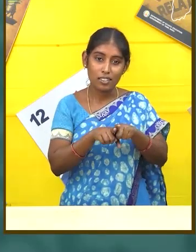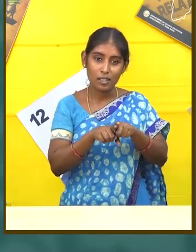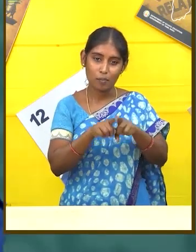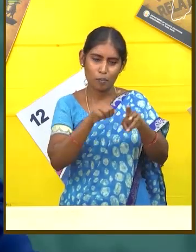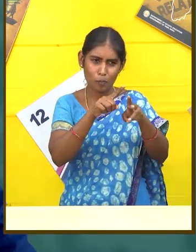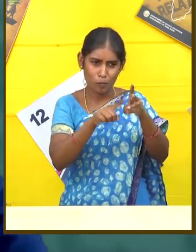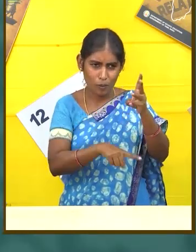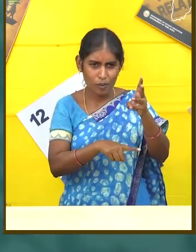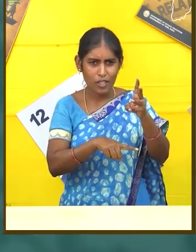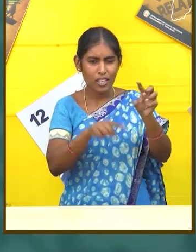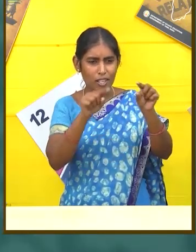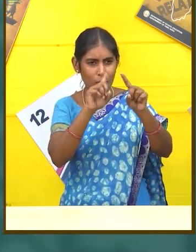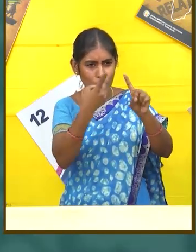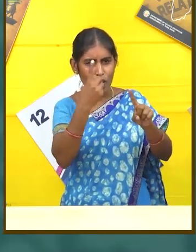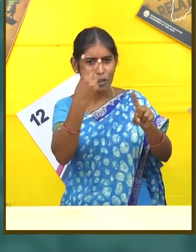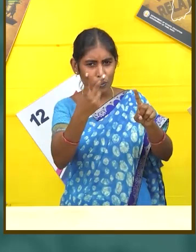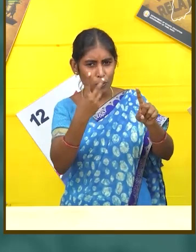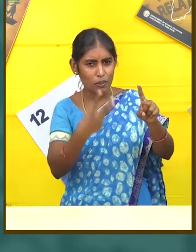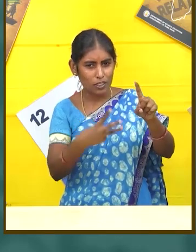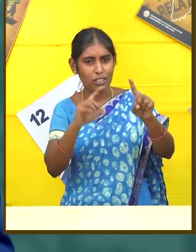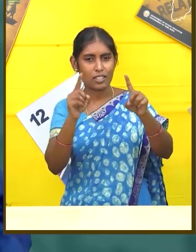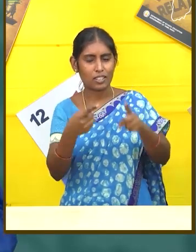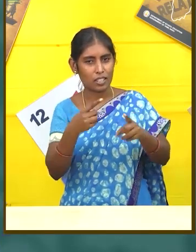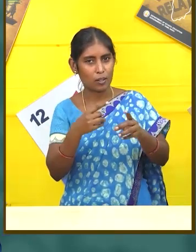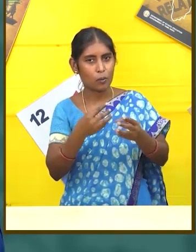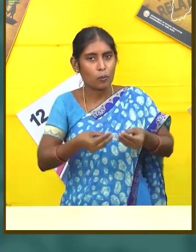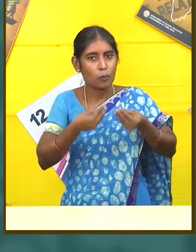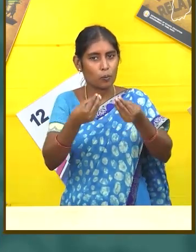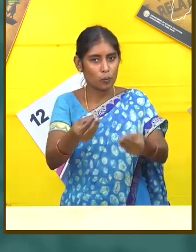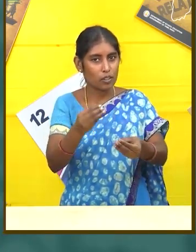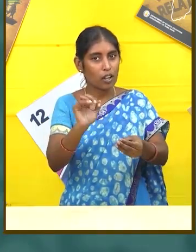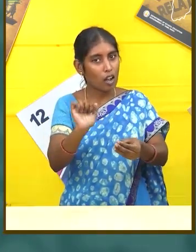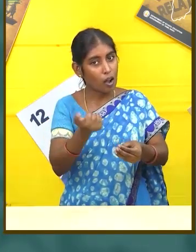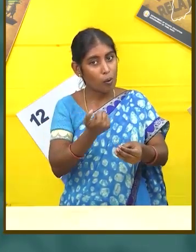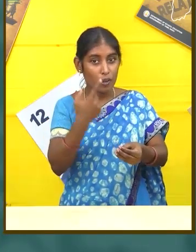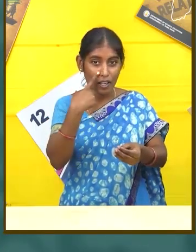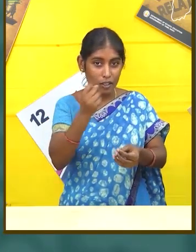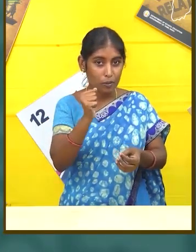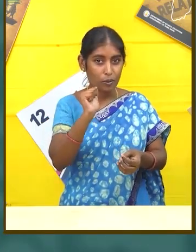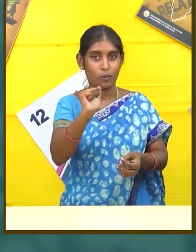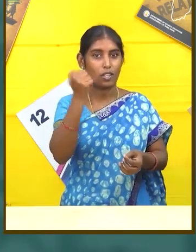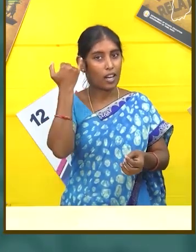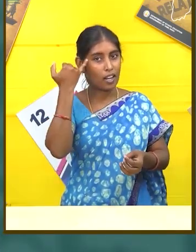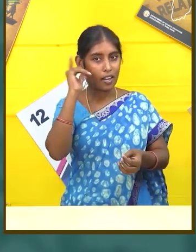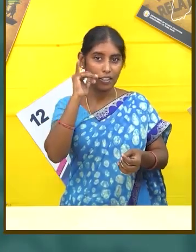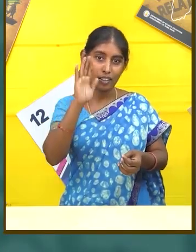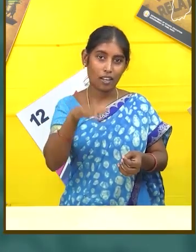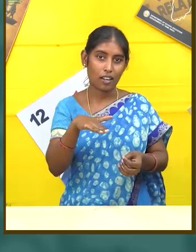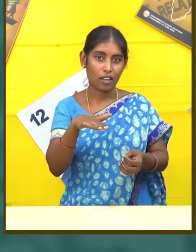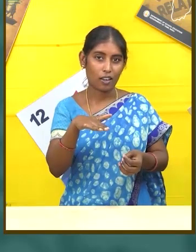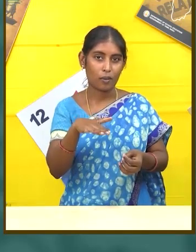3 lines in 3-dimensional space, the point of intersection of all those 3 planes are definitely